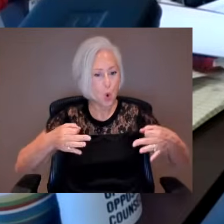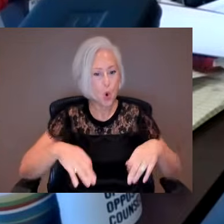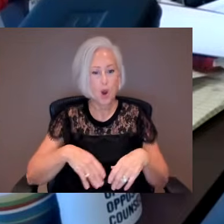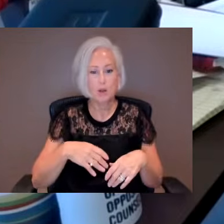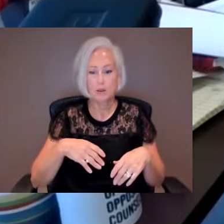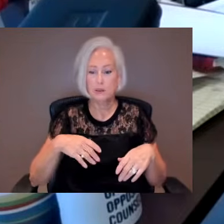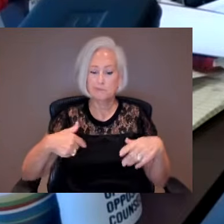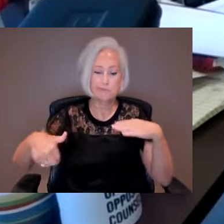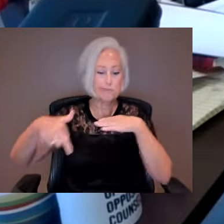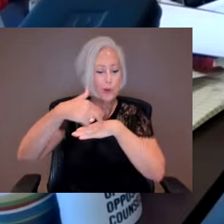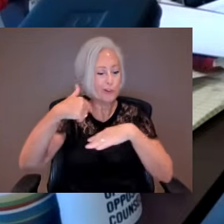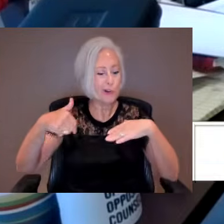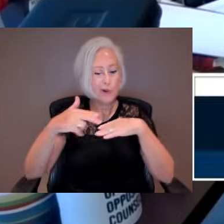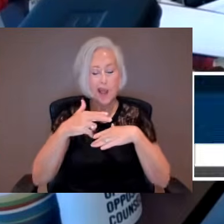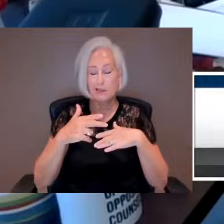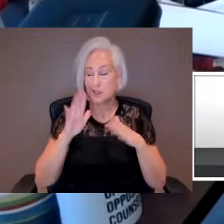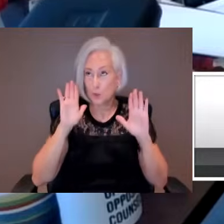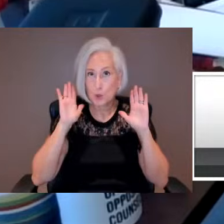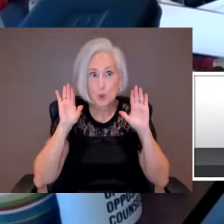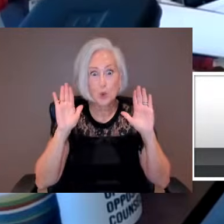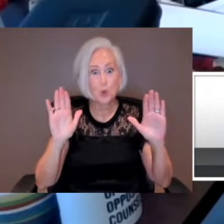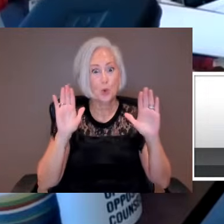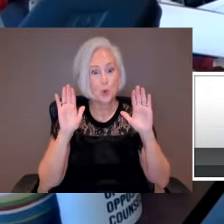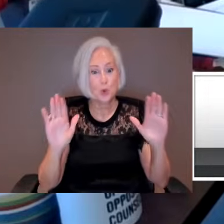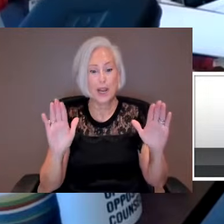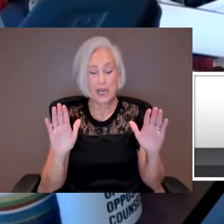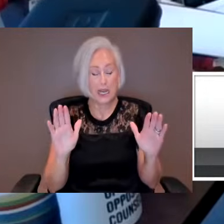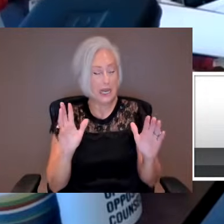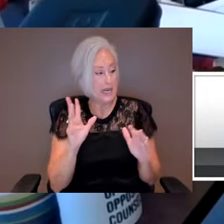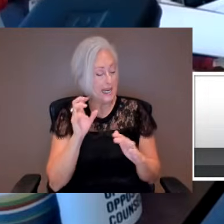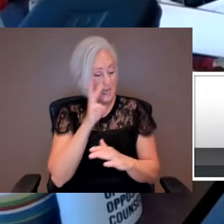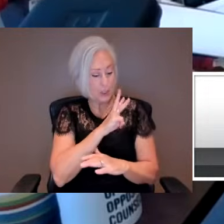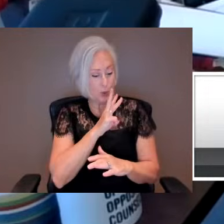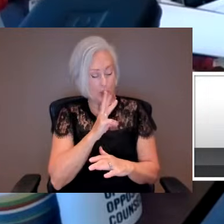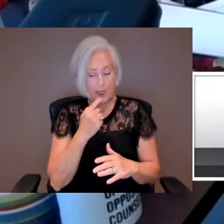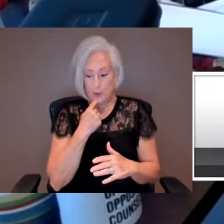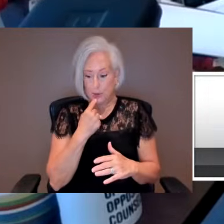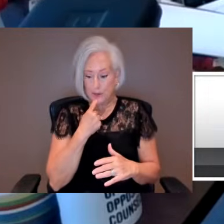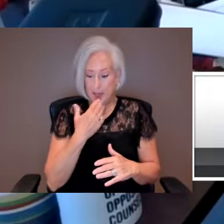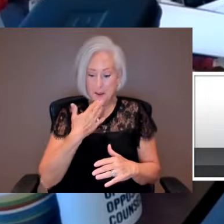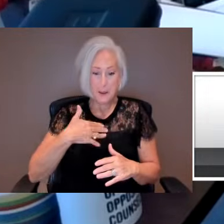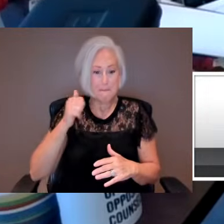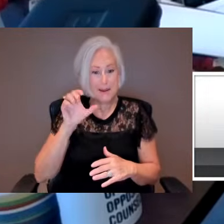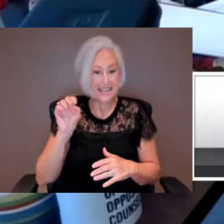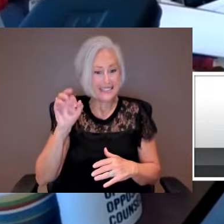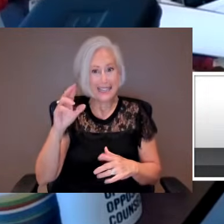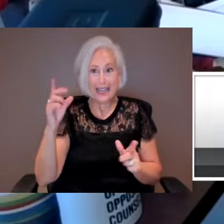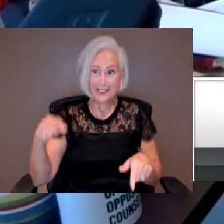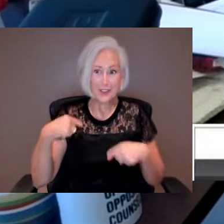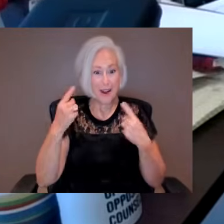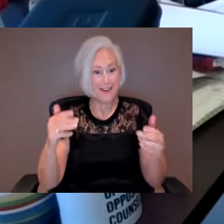around, and it was wonderful. I mean, it's weird to say it was the best cancer I ever had.